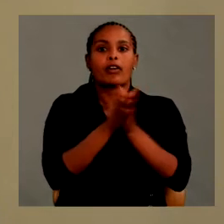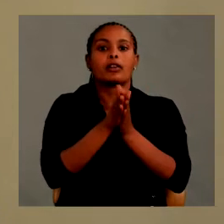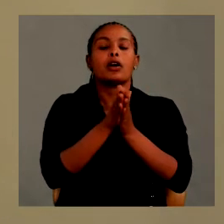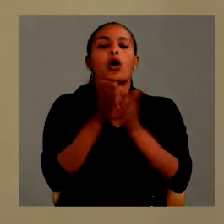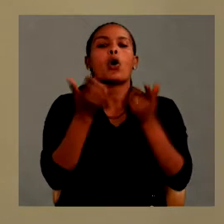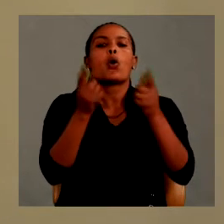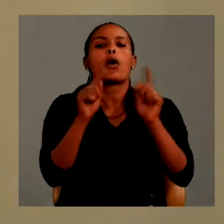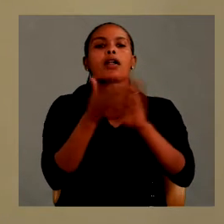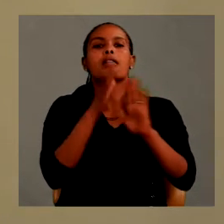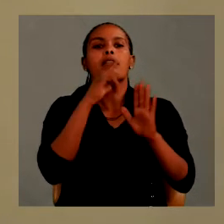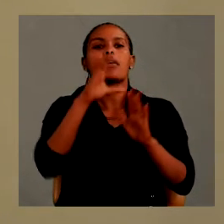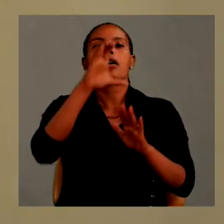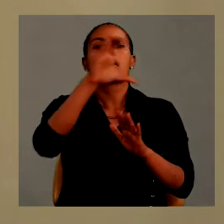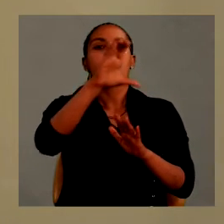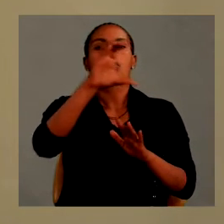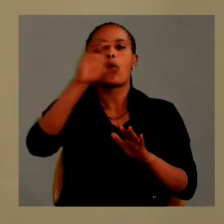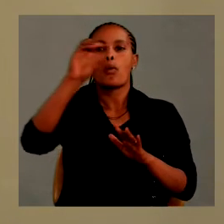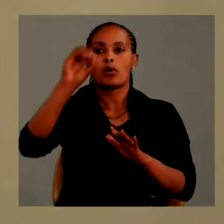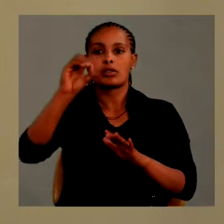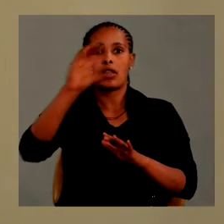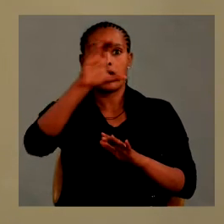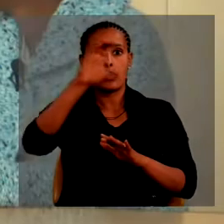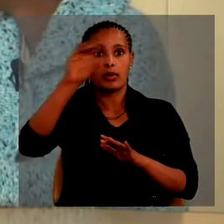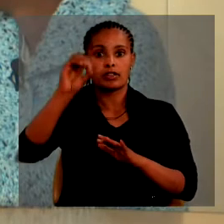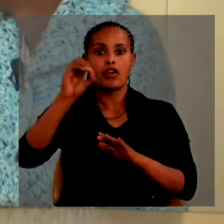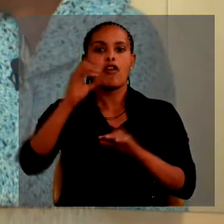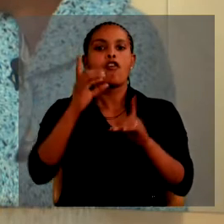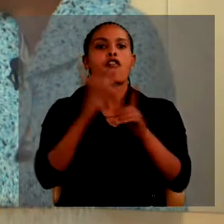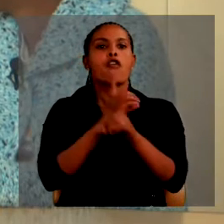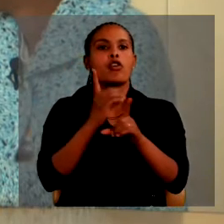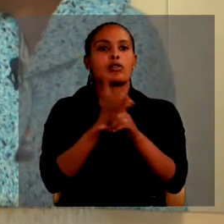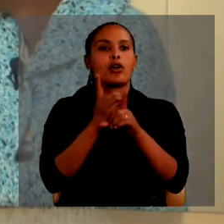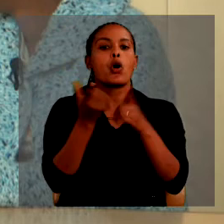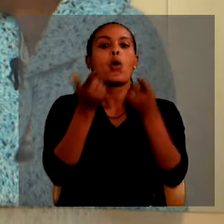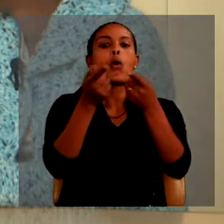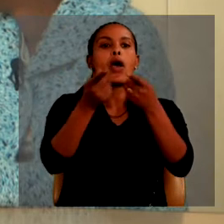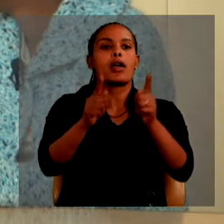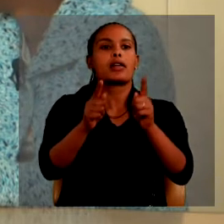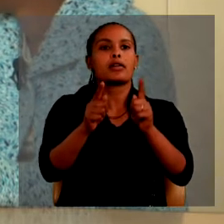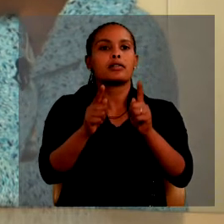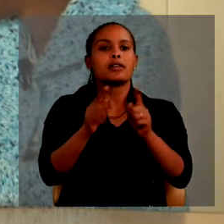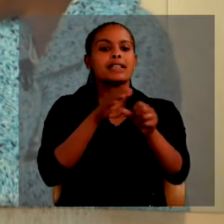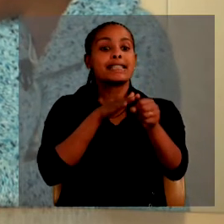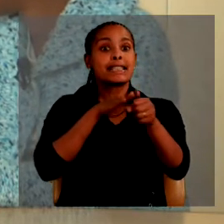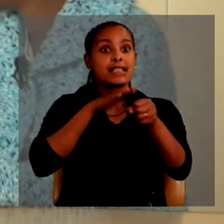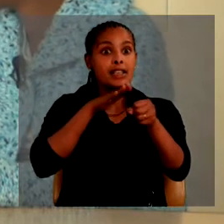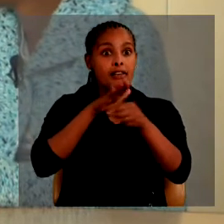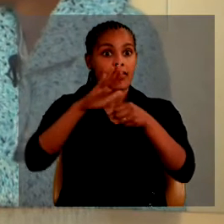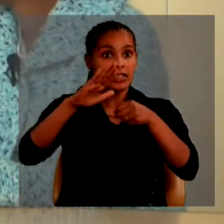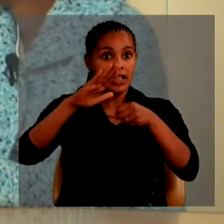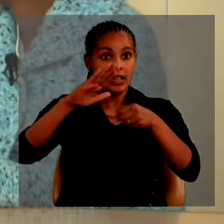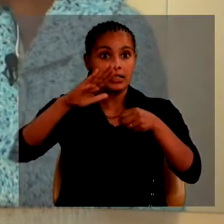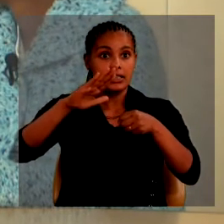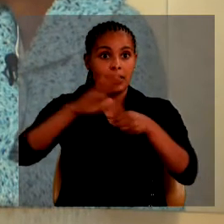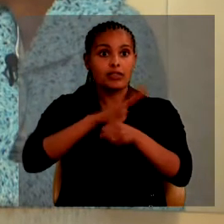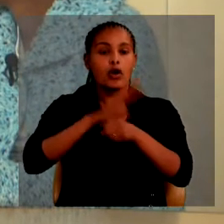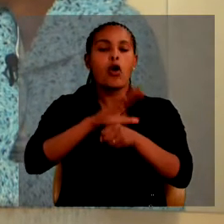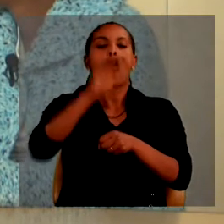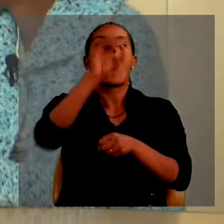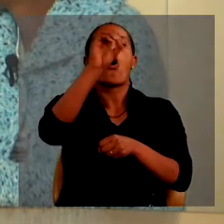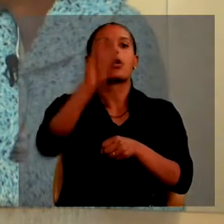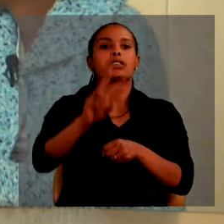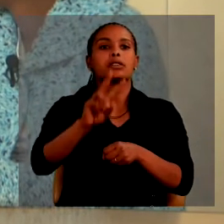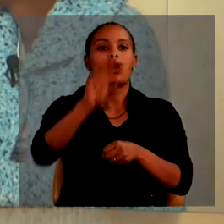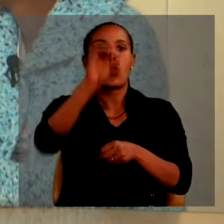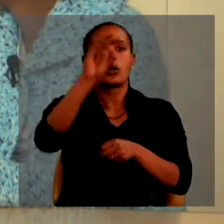So when is carbon monoxide formed? When there is insufficient insufficient supply of oxygen.